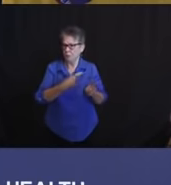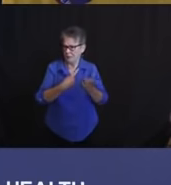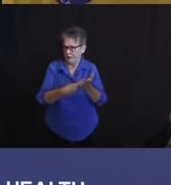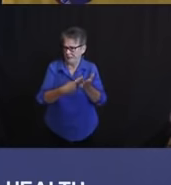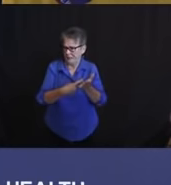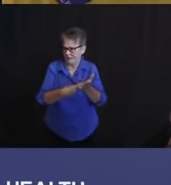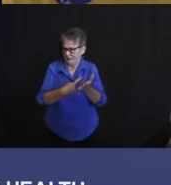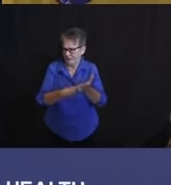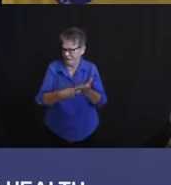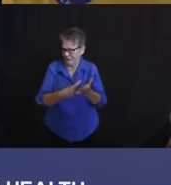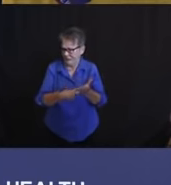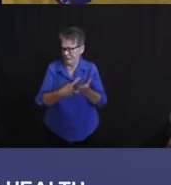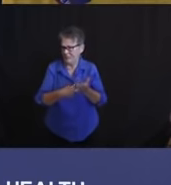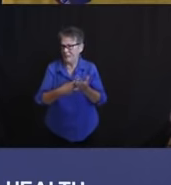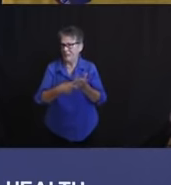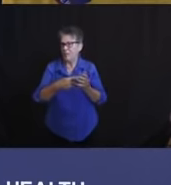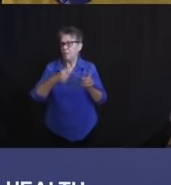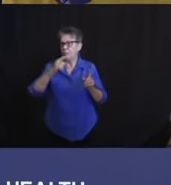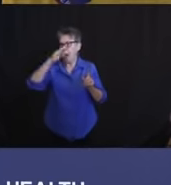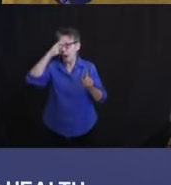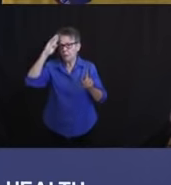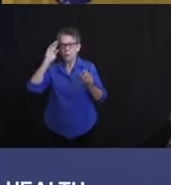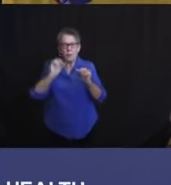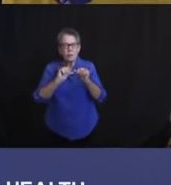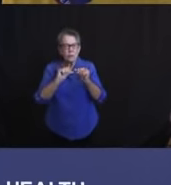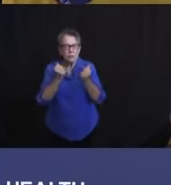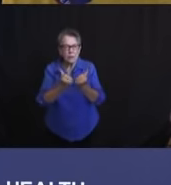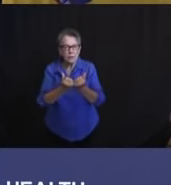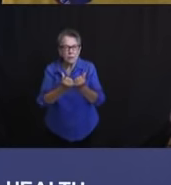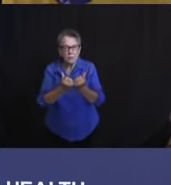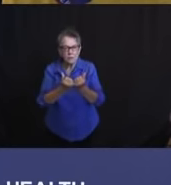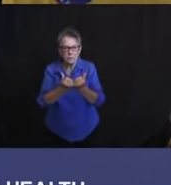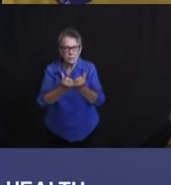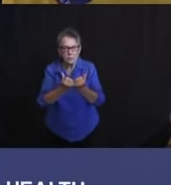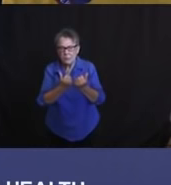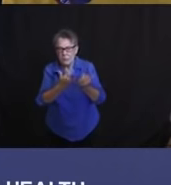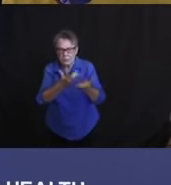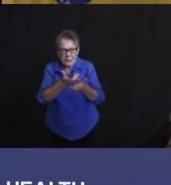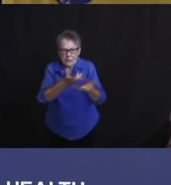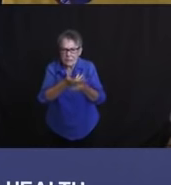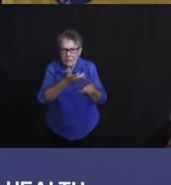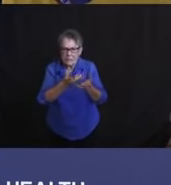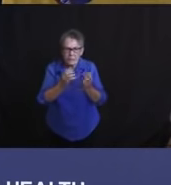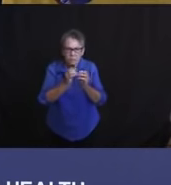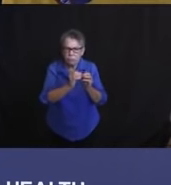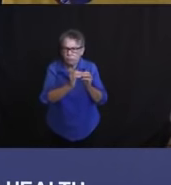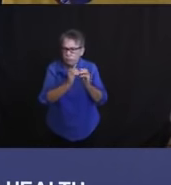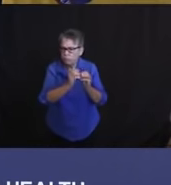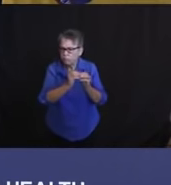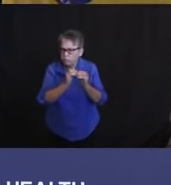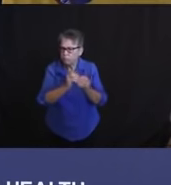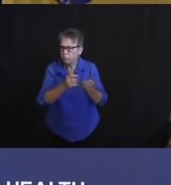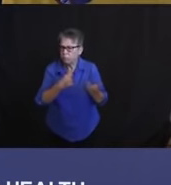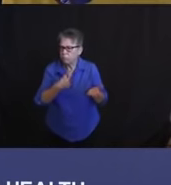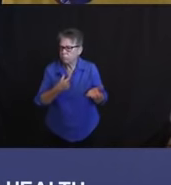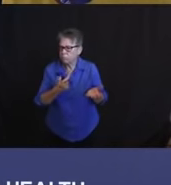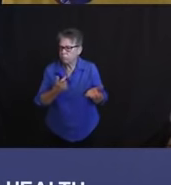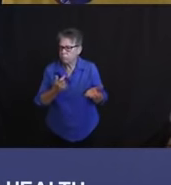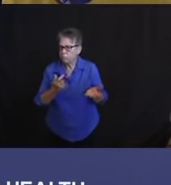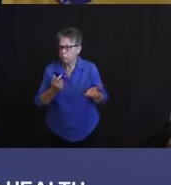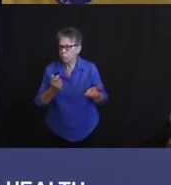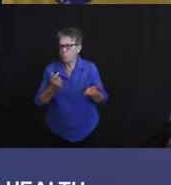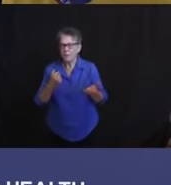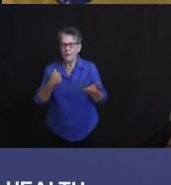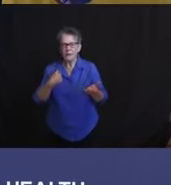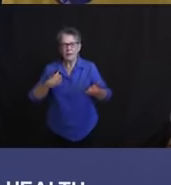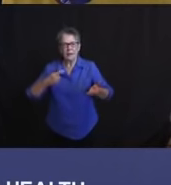think I believe, Judy, I don't want to put words in your mouth, but there's a better be safe than sorry, particularly